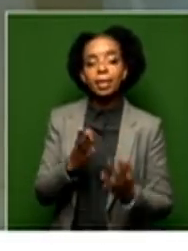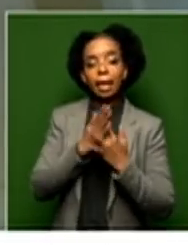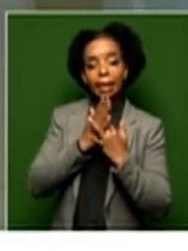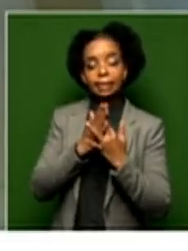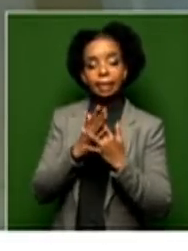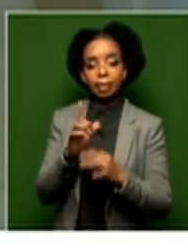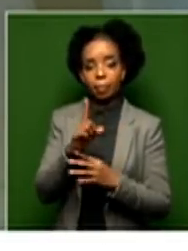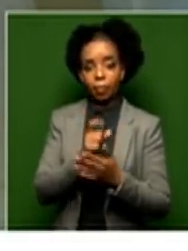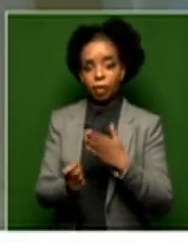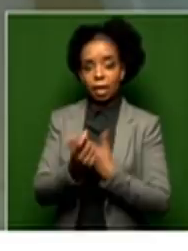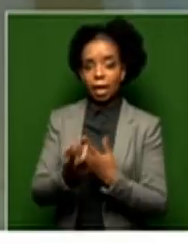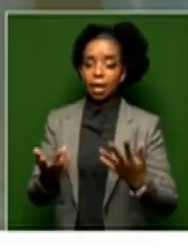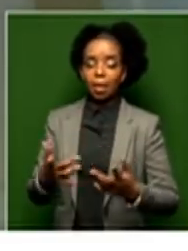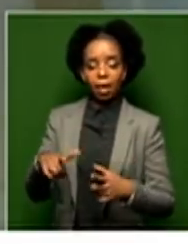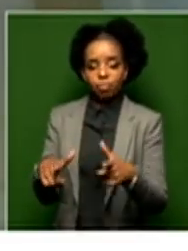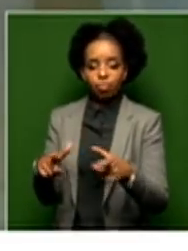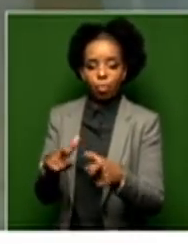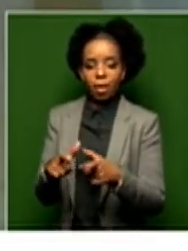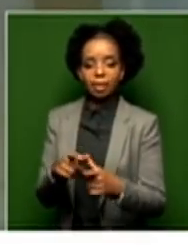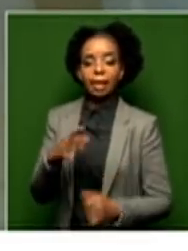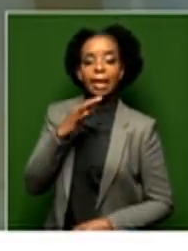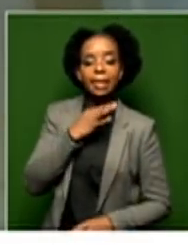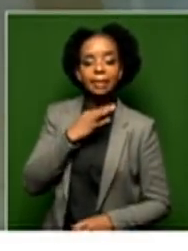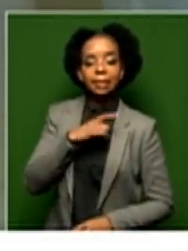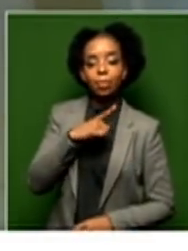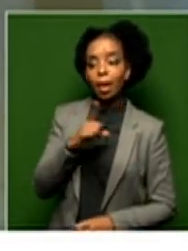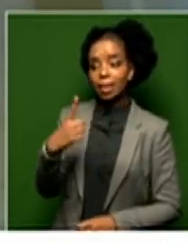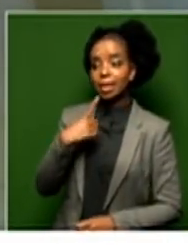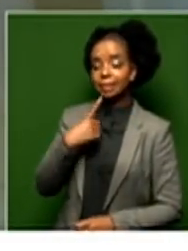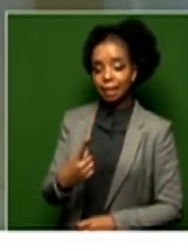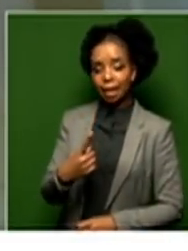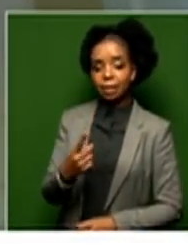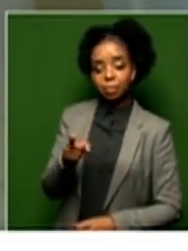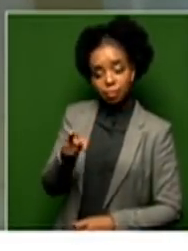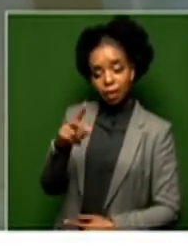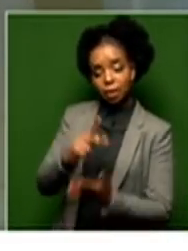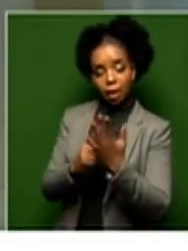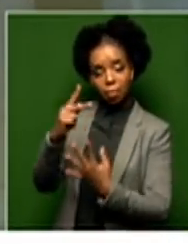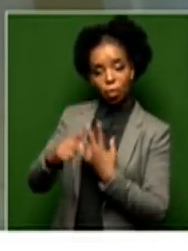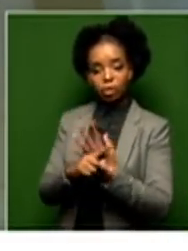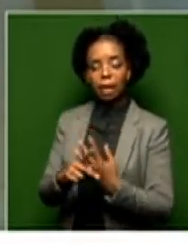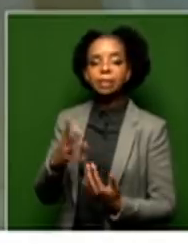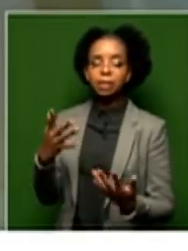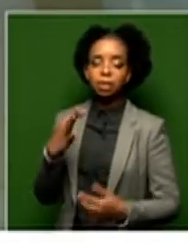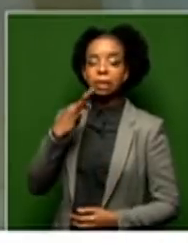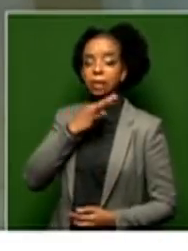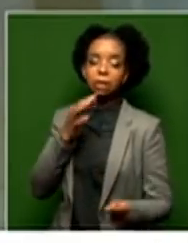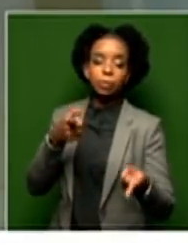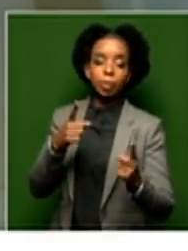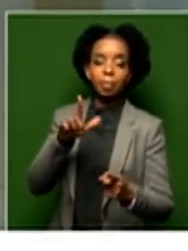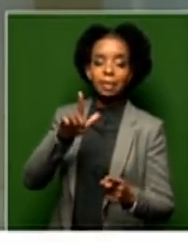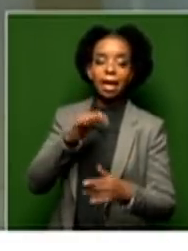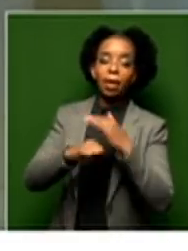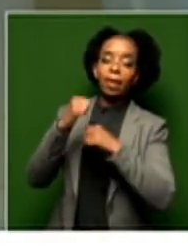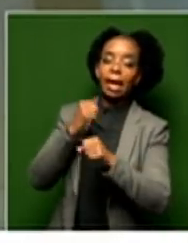the risks, and what they perceived as a risky project, let's say 7 years ago, requiring a